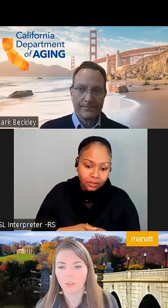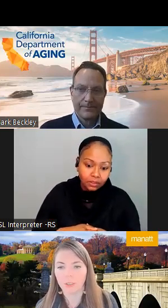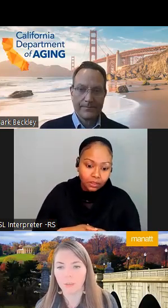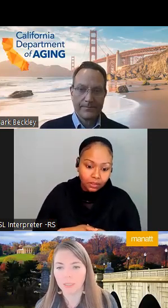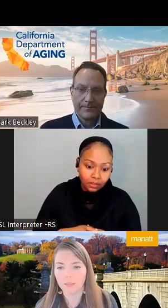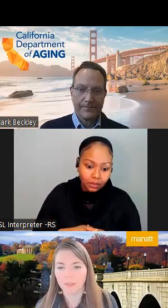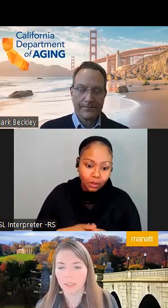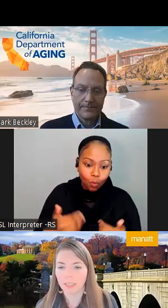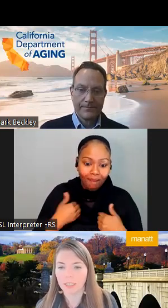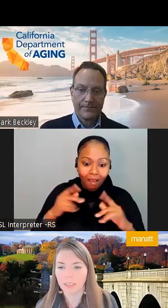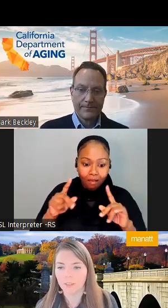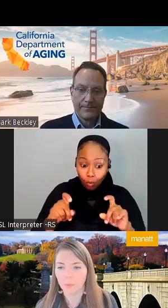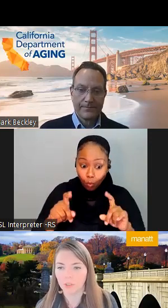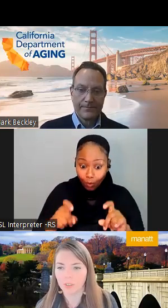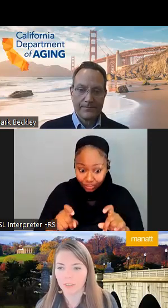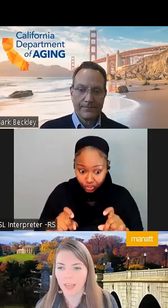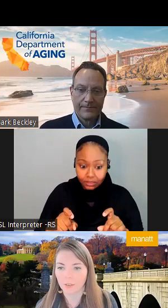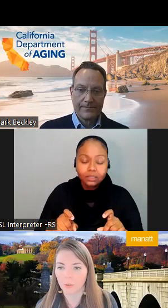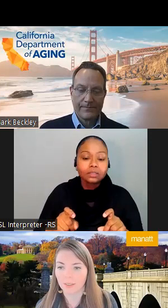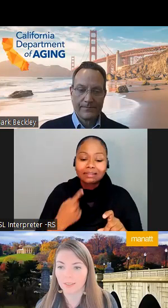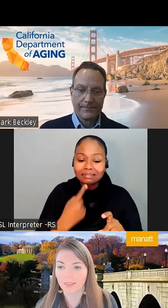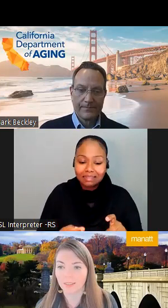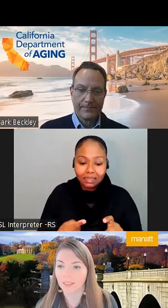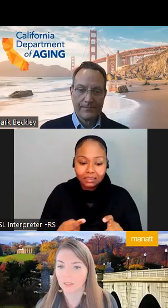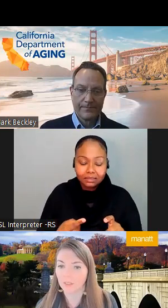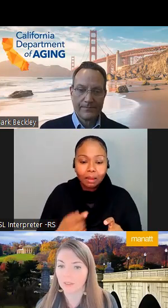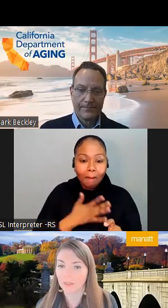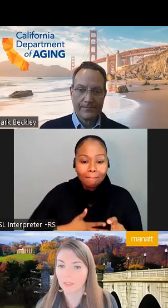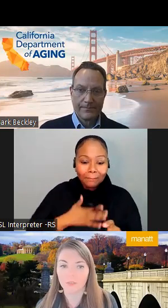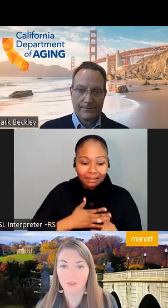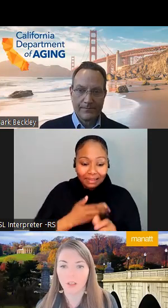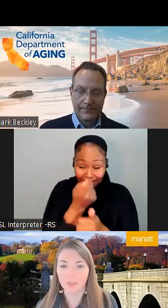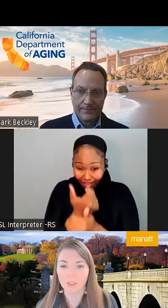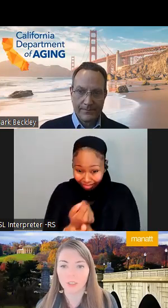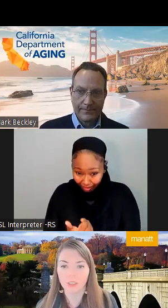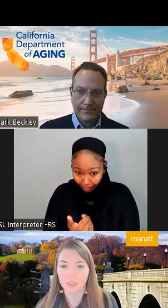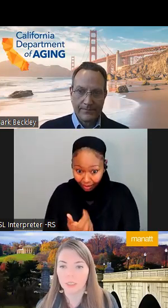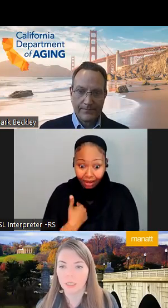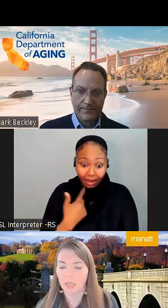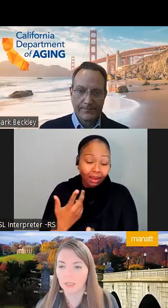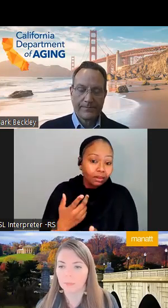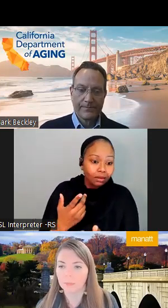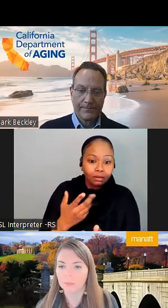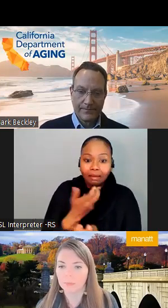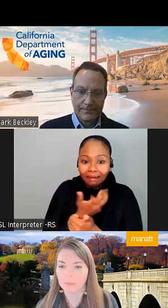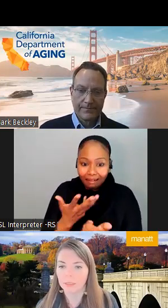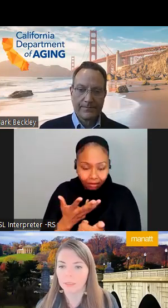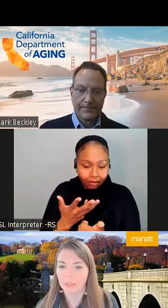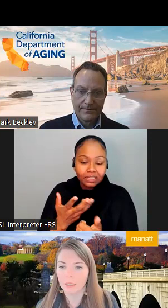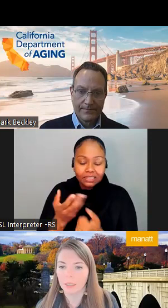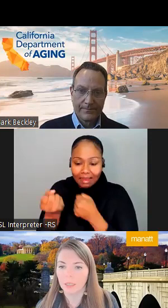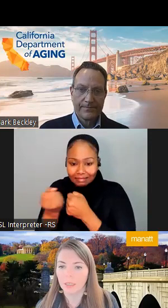We have a question, please delineate and list which of these categories assisted living facilities fall under.